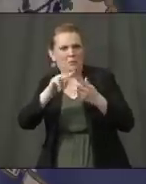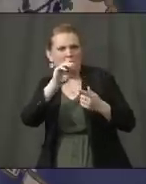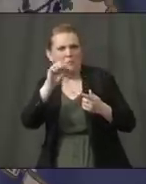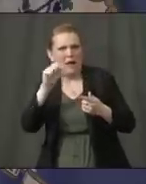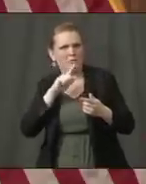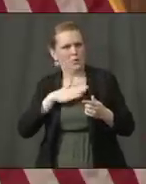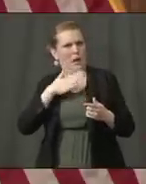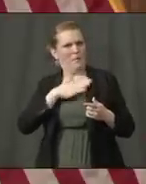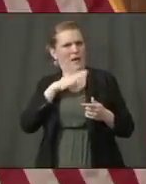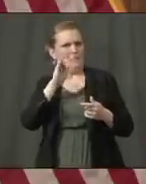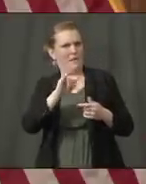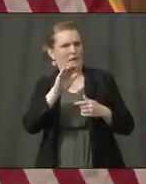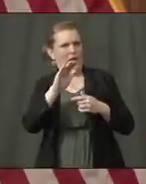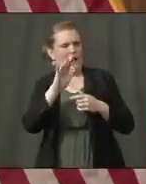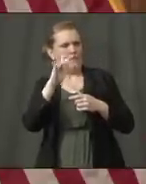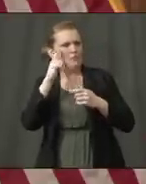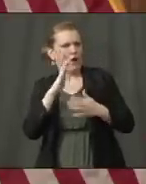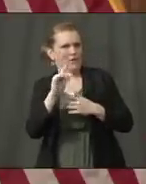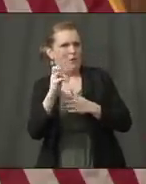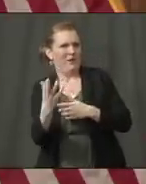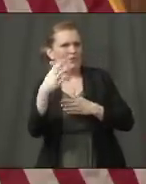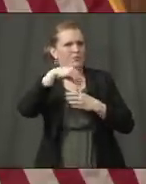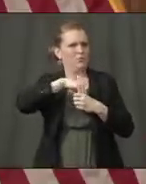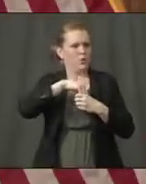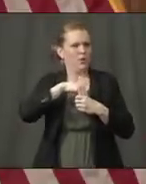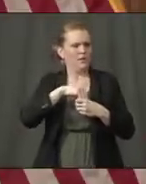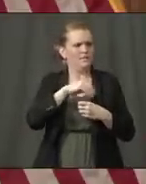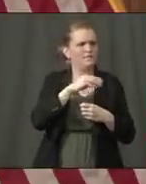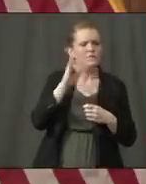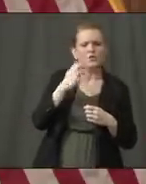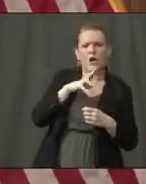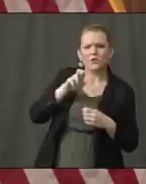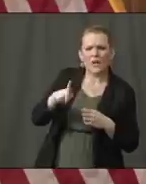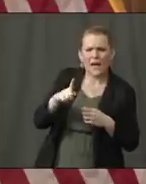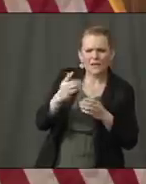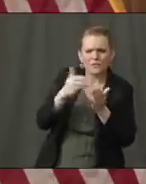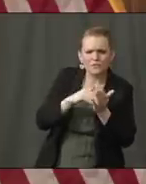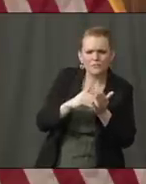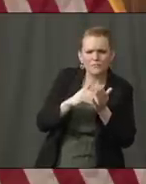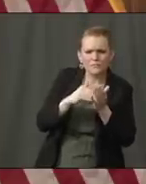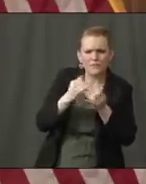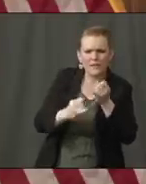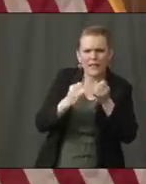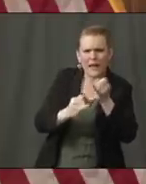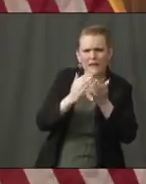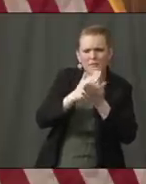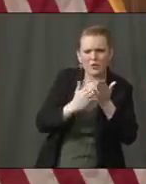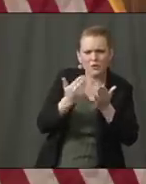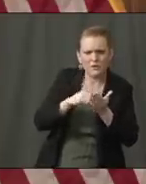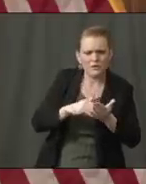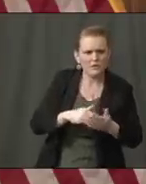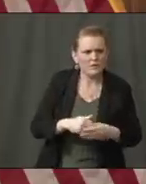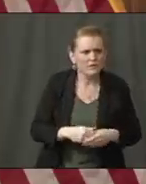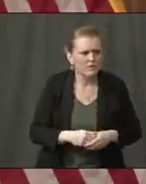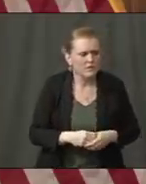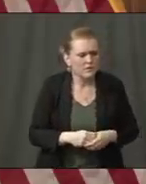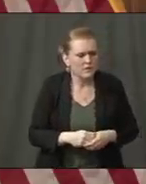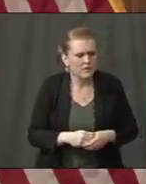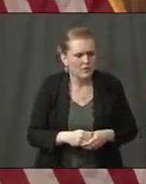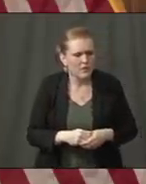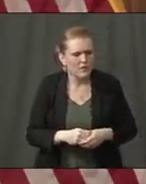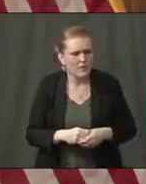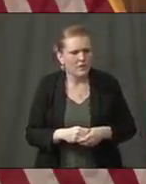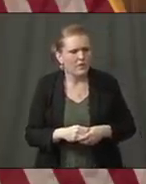Could you just repeat the last part of your question too? You broke up a little bit. I've been looking through the